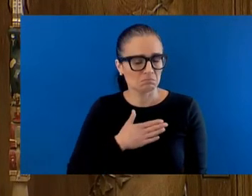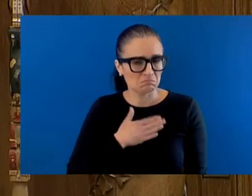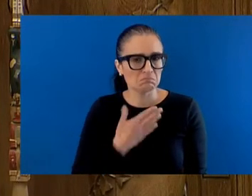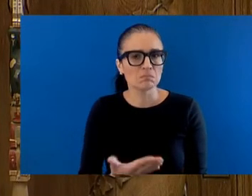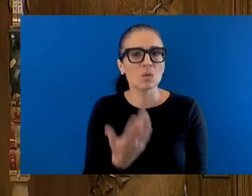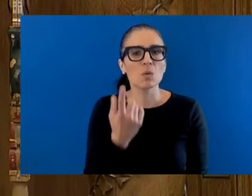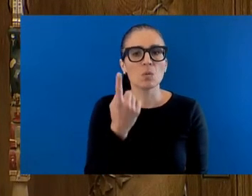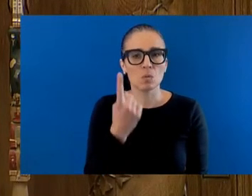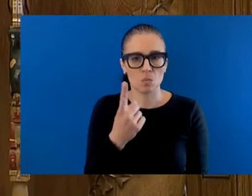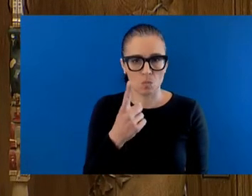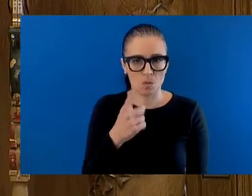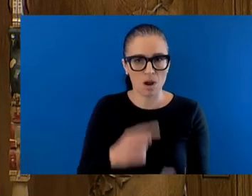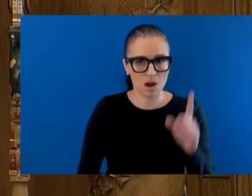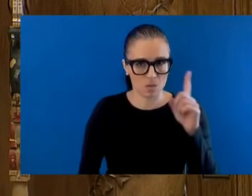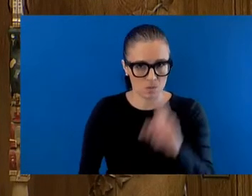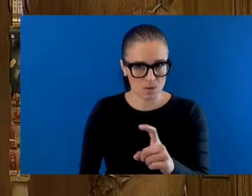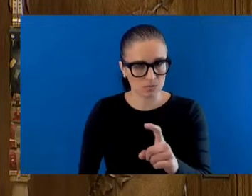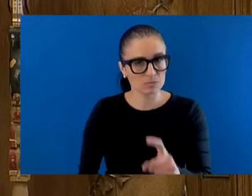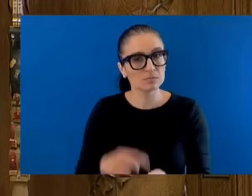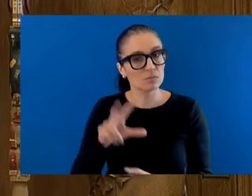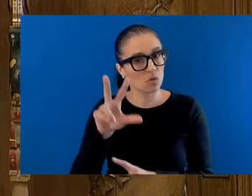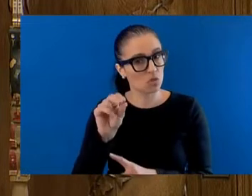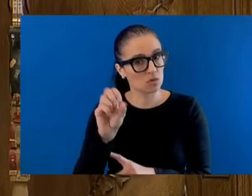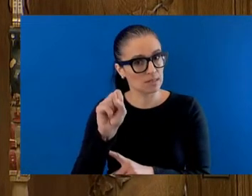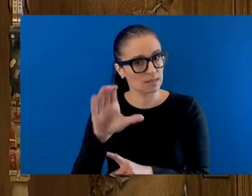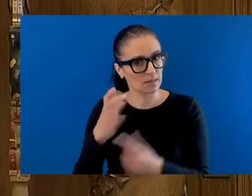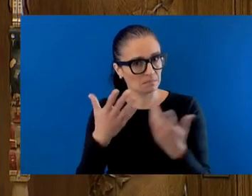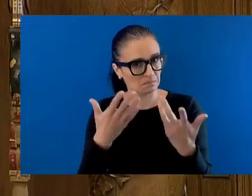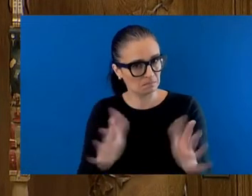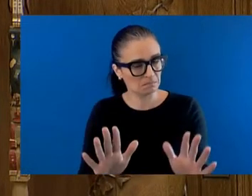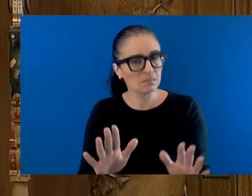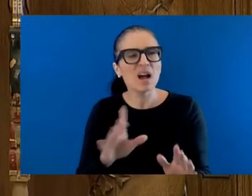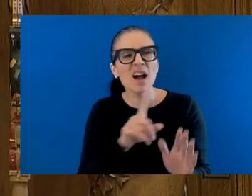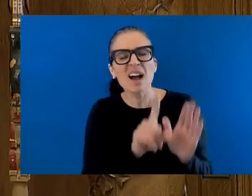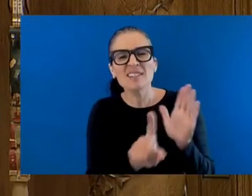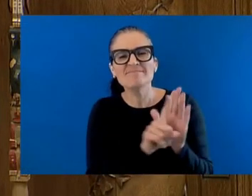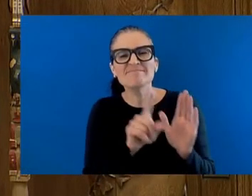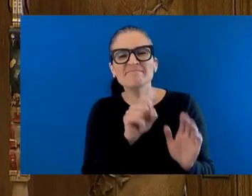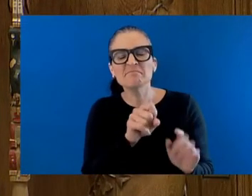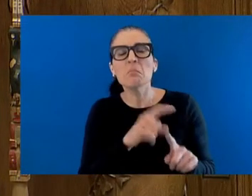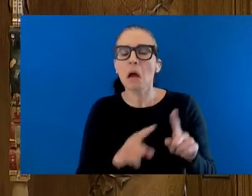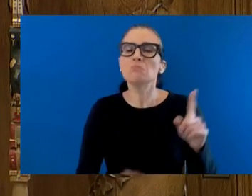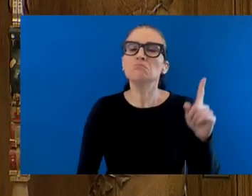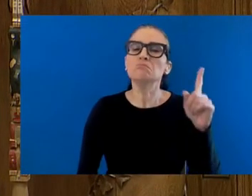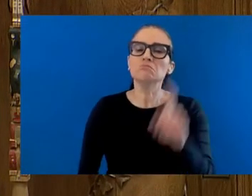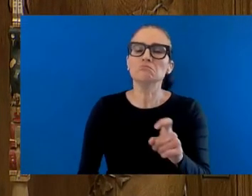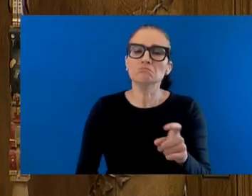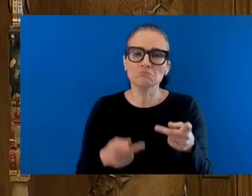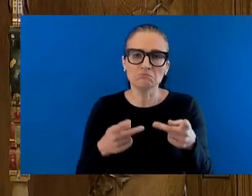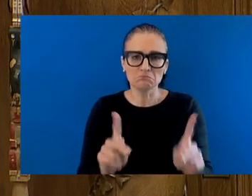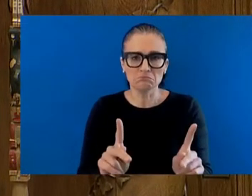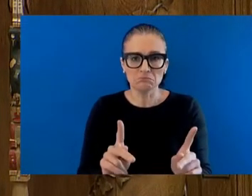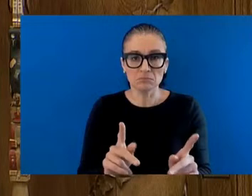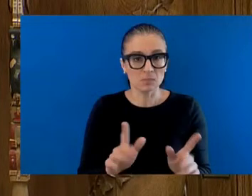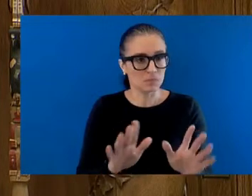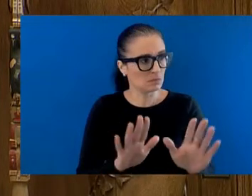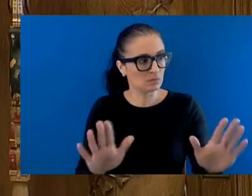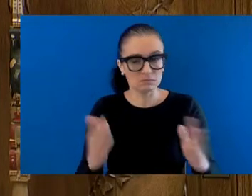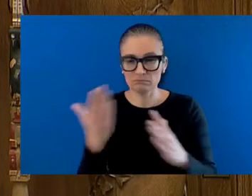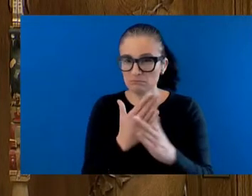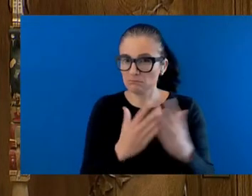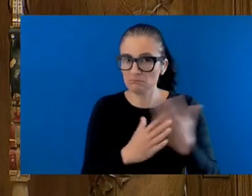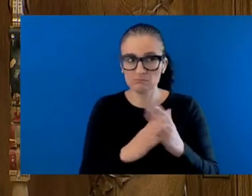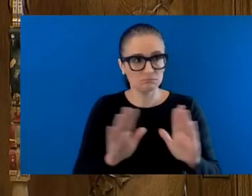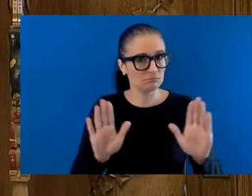also provided that there is no interjection when the answer is provided, so we are not going way over limit. Member for Surrey